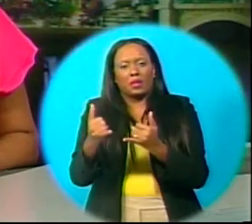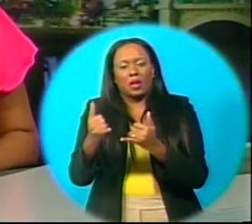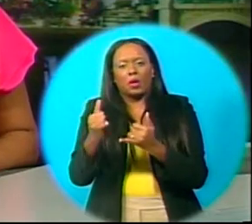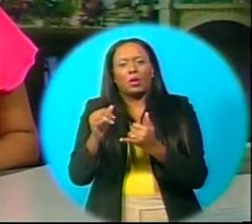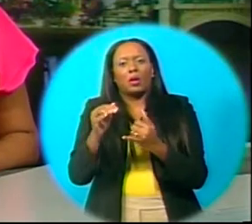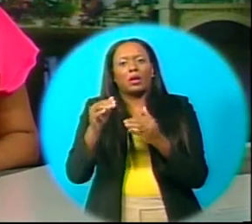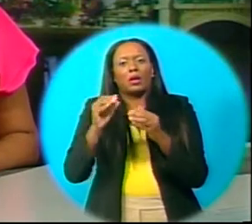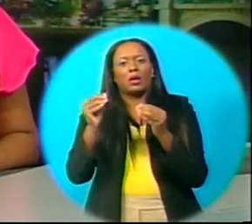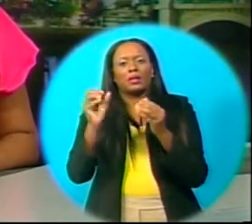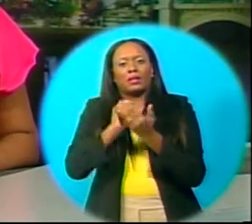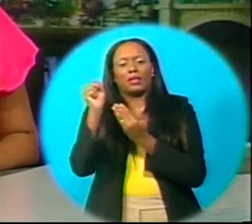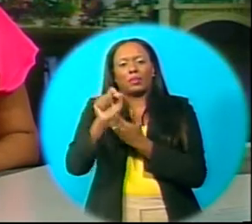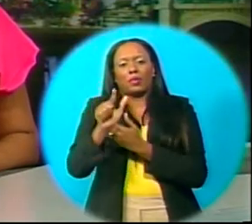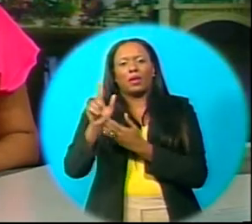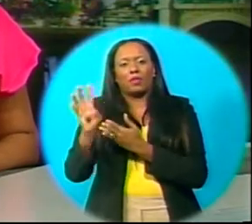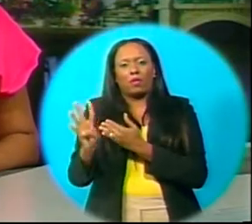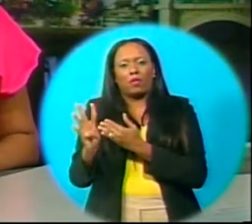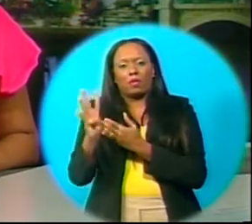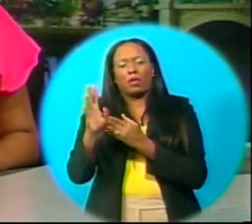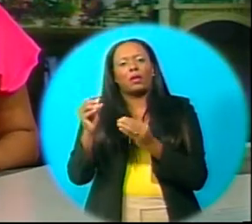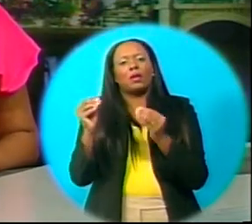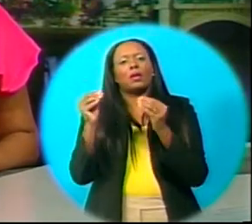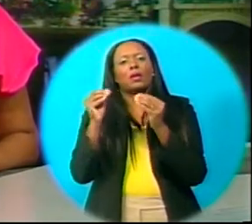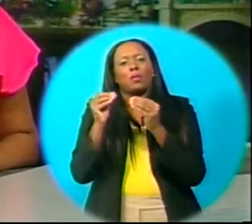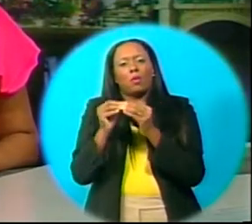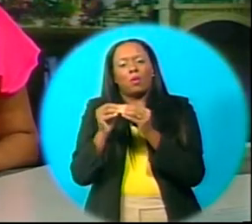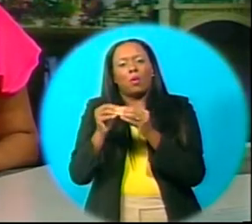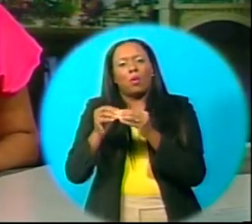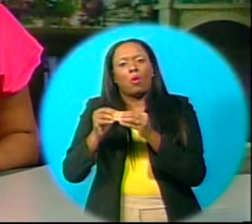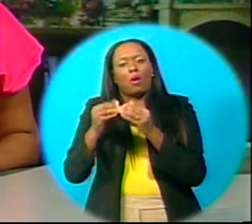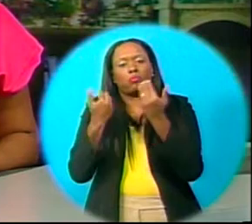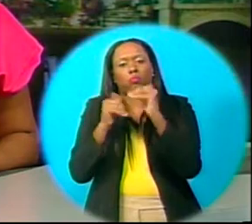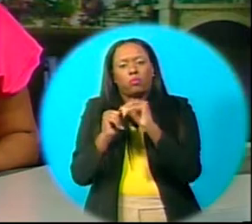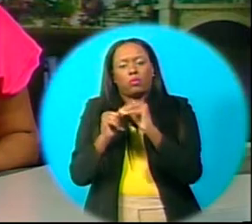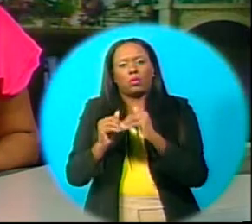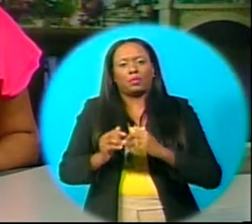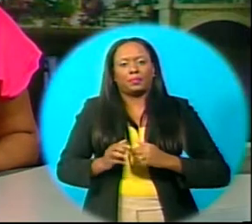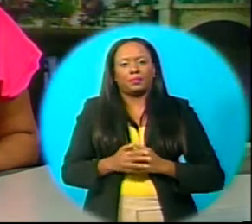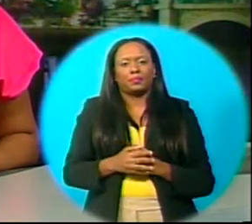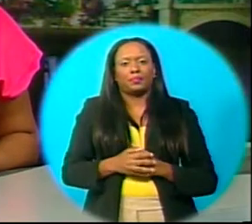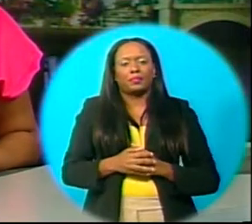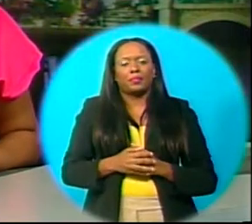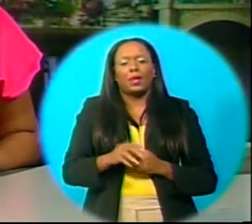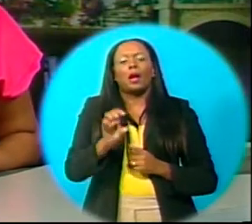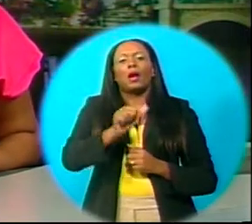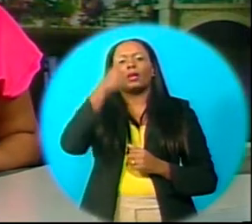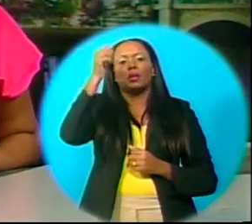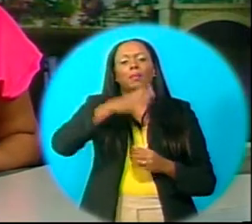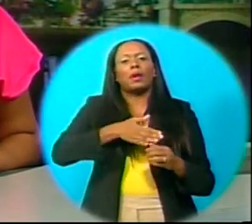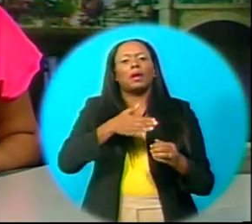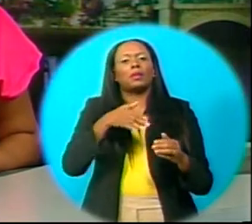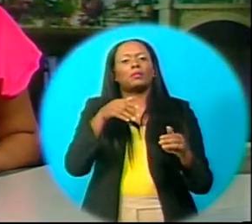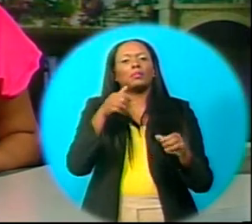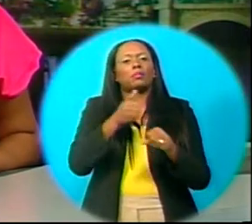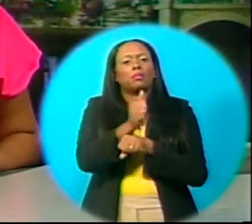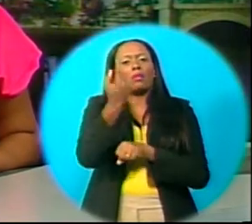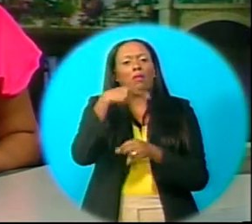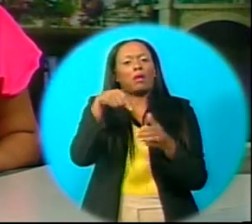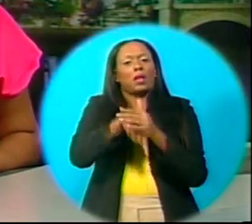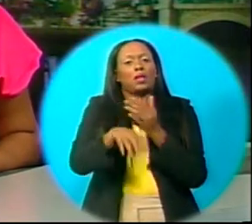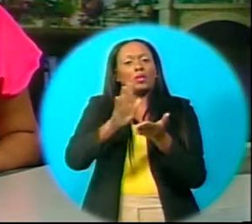remains unchanged. An eighth man has been charged in connection with the murder of schoolteacher Dwight Holder. He